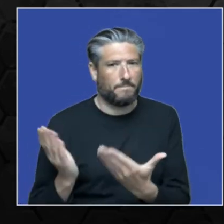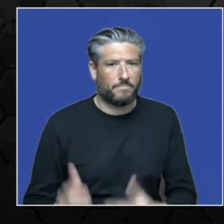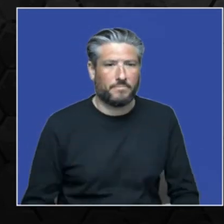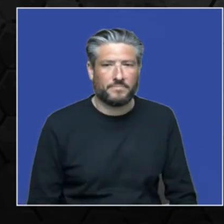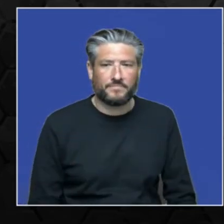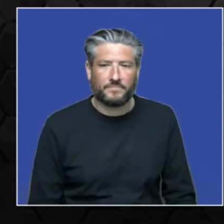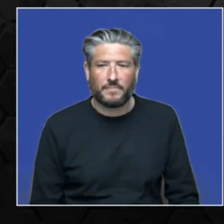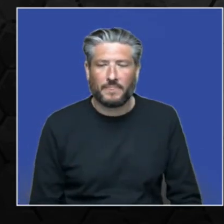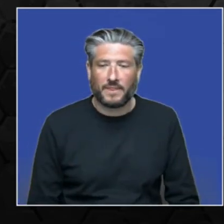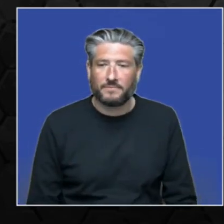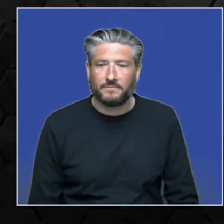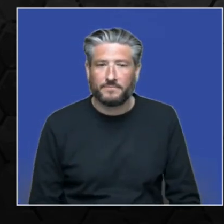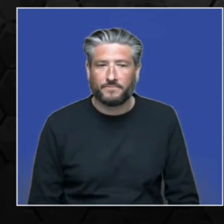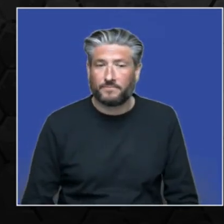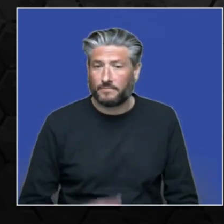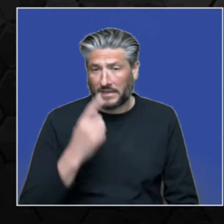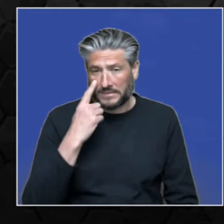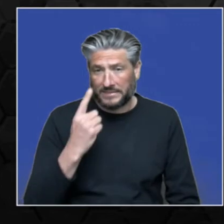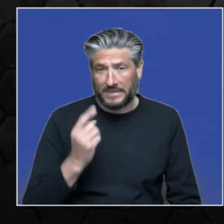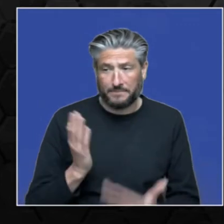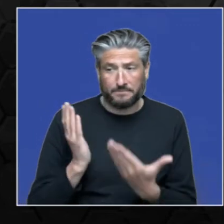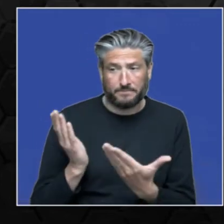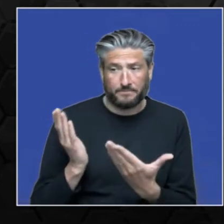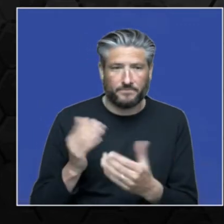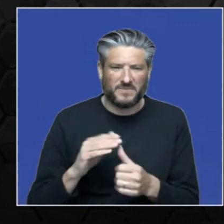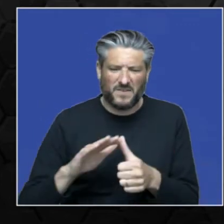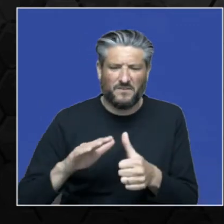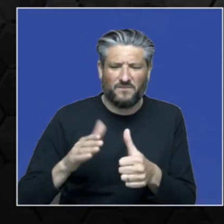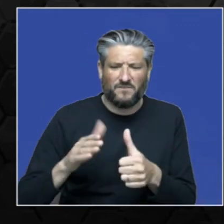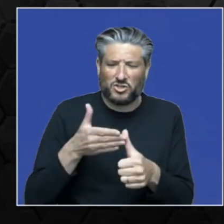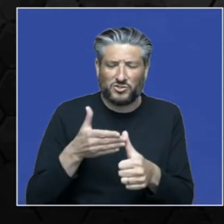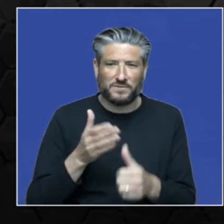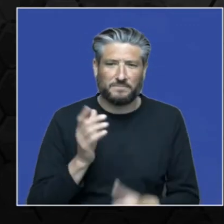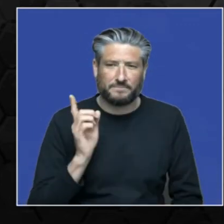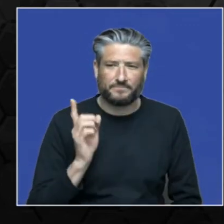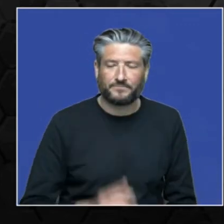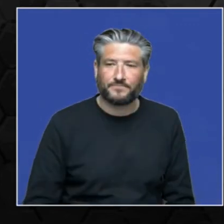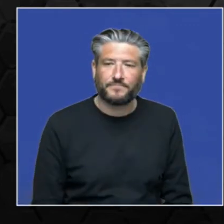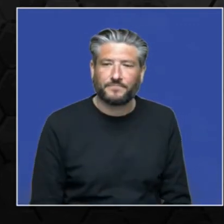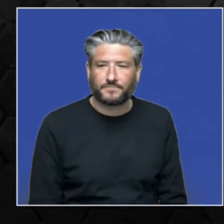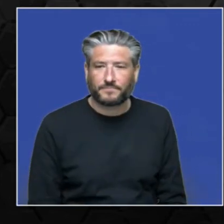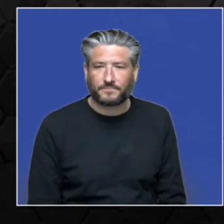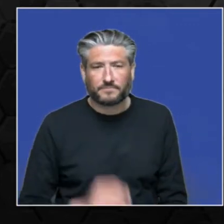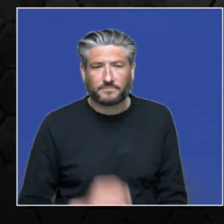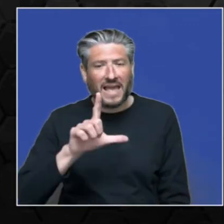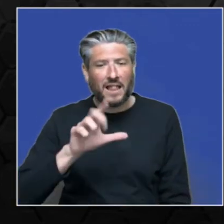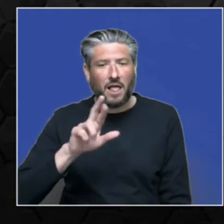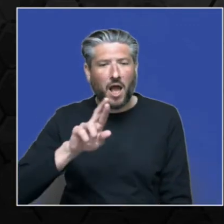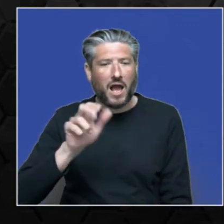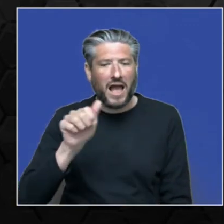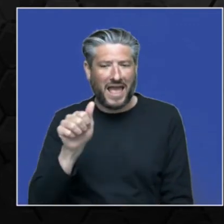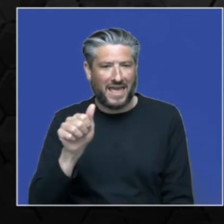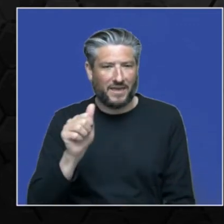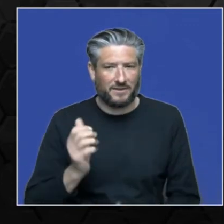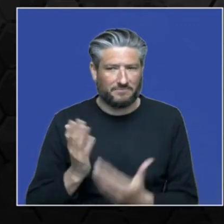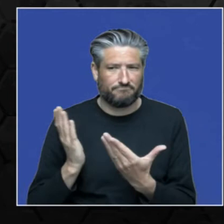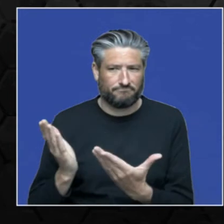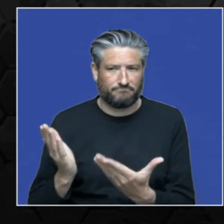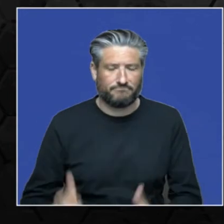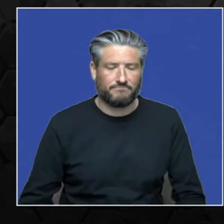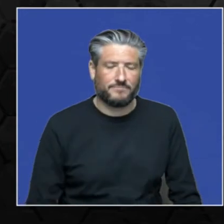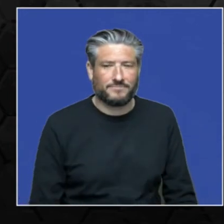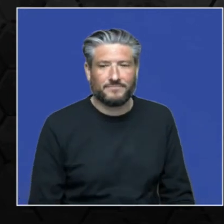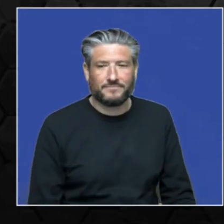The first is linear regression algorithm. Linear regression algorithm so operate the relationship